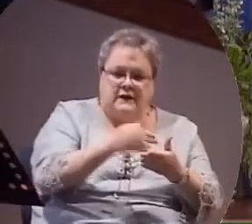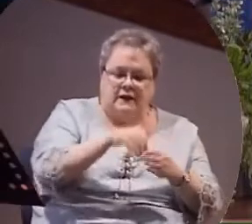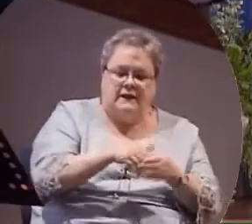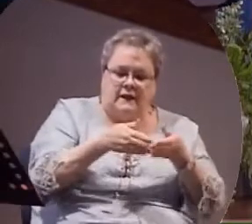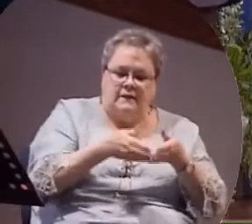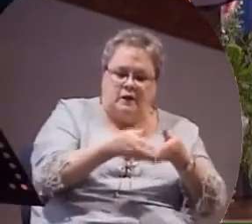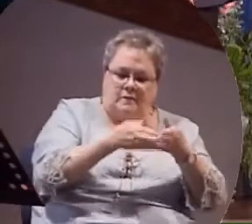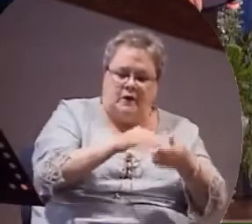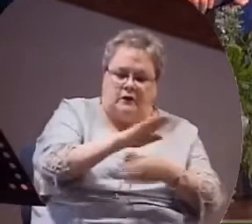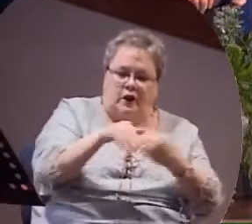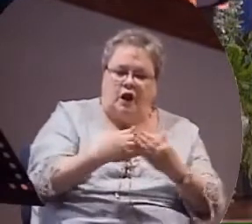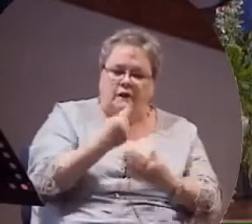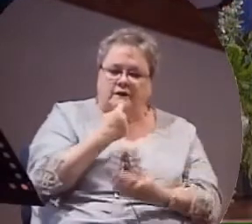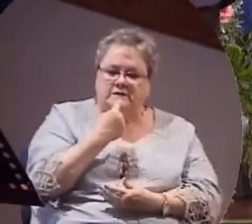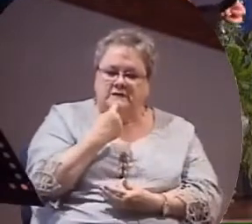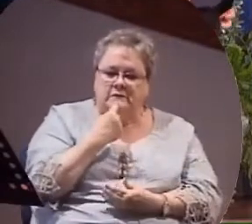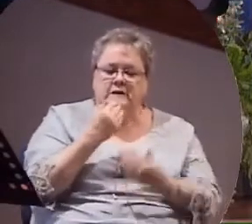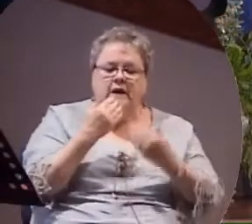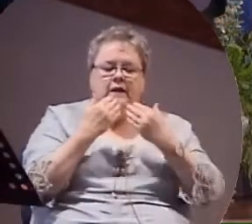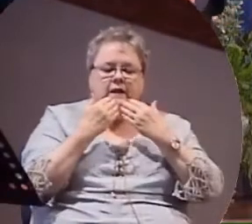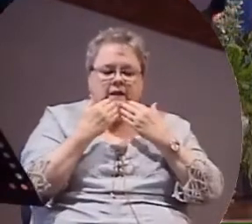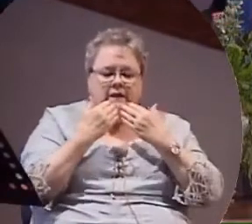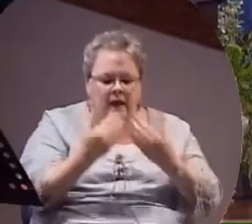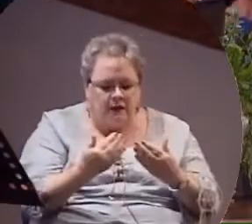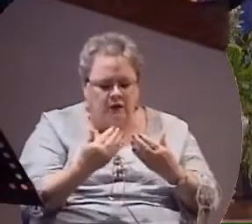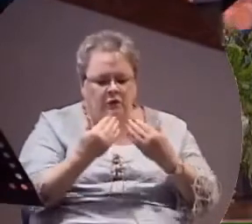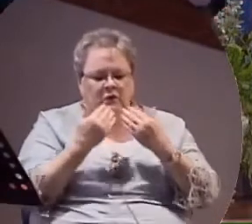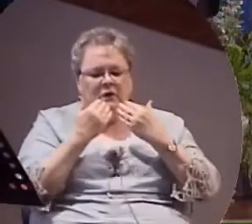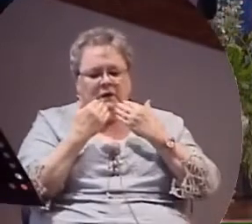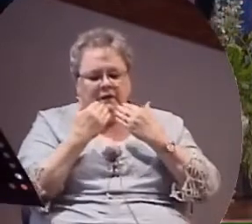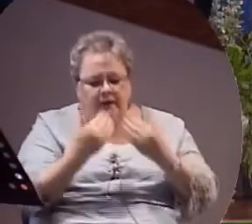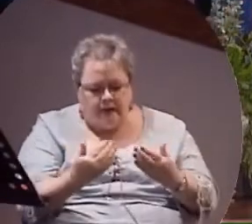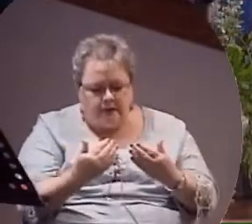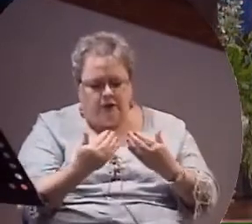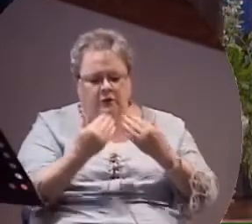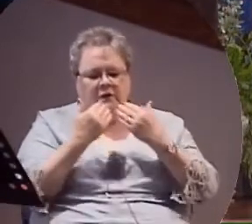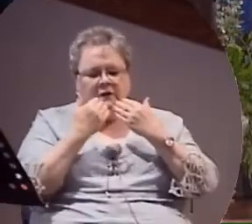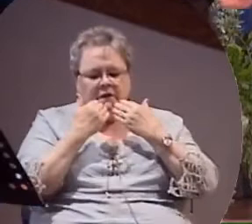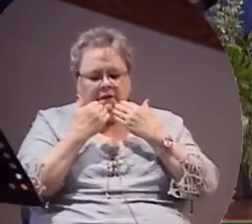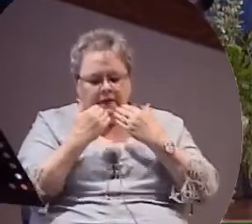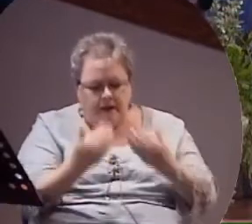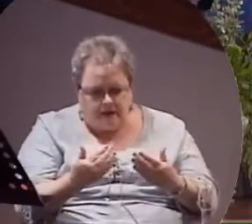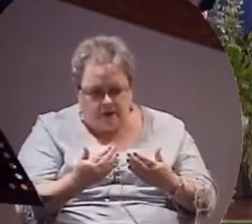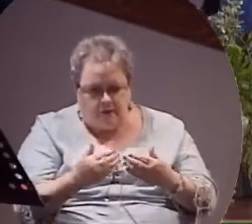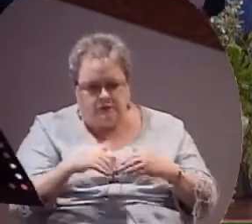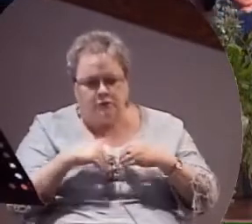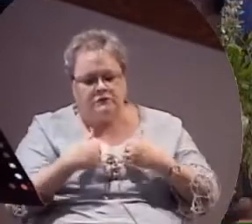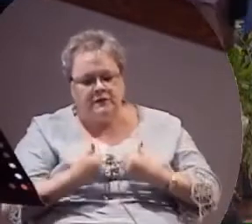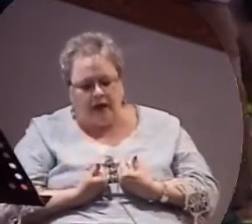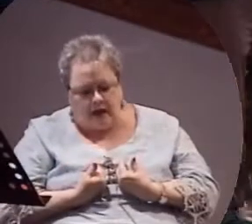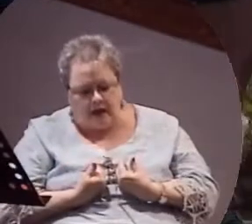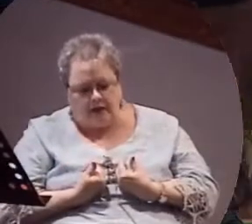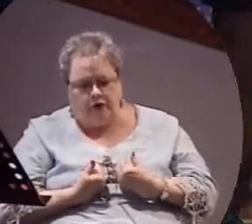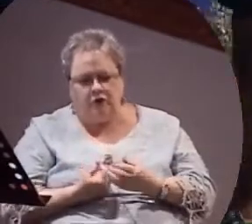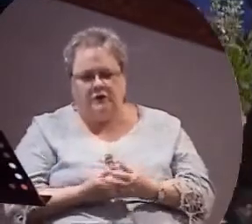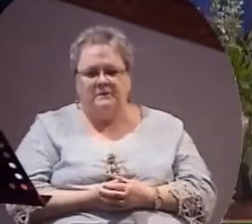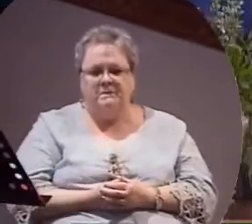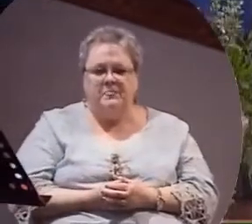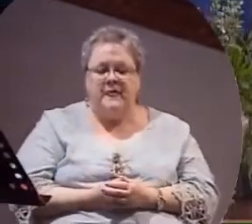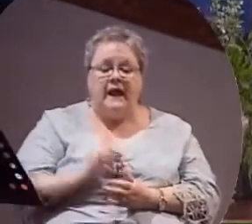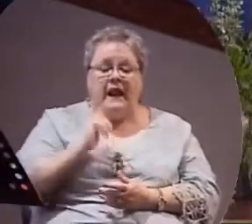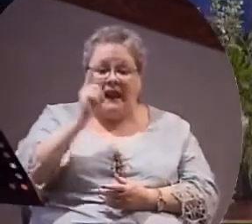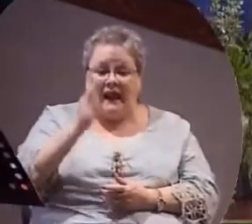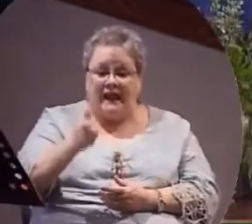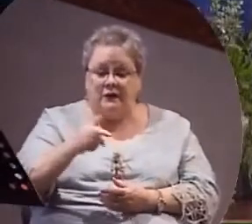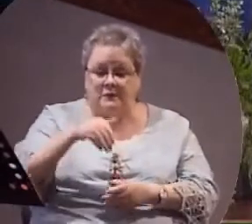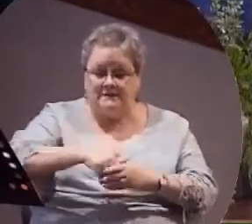boat. And all he could say was, thank you, thank you, thank you. And they showed it a couple of days later.